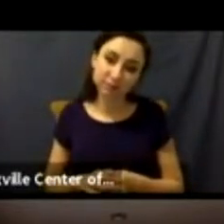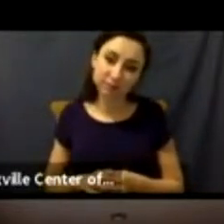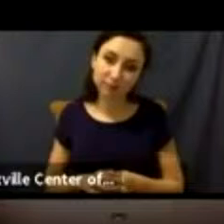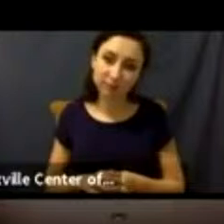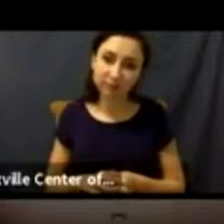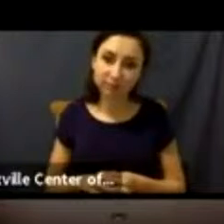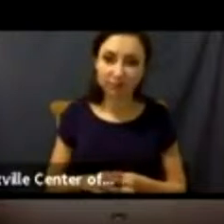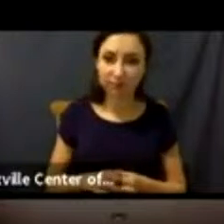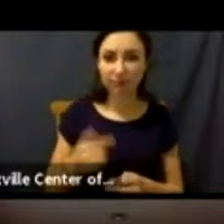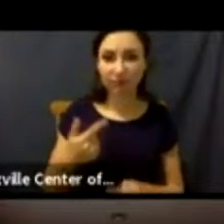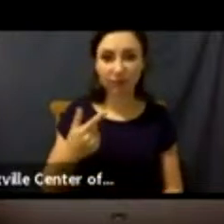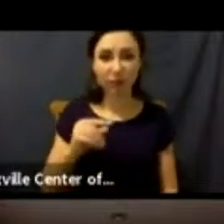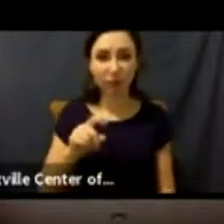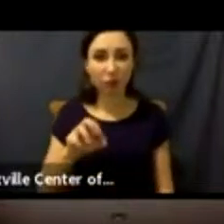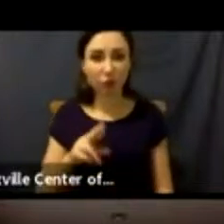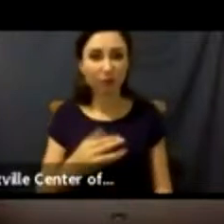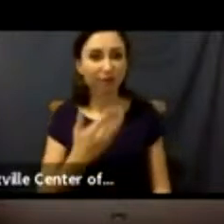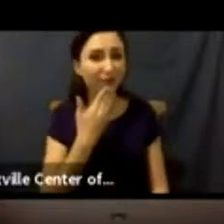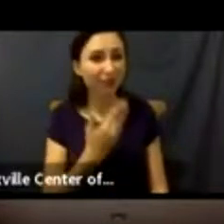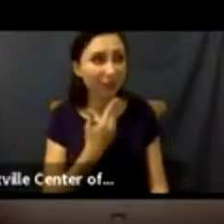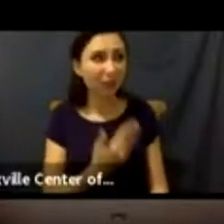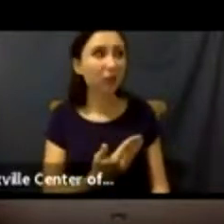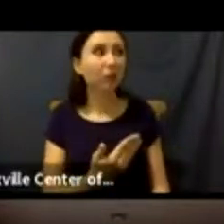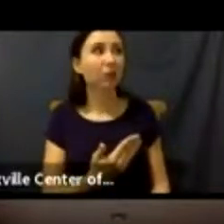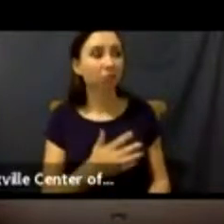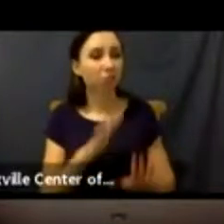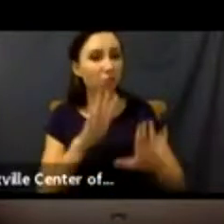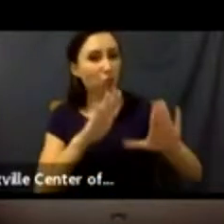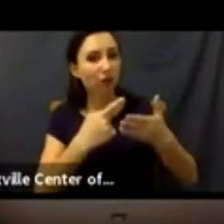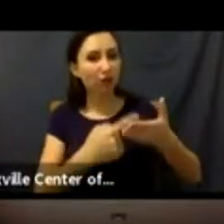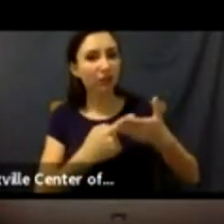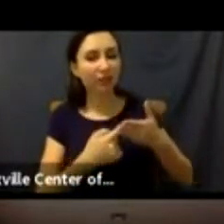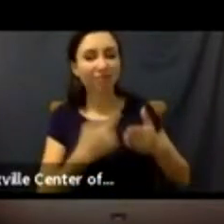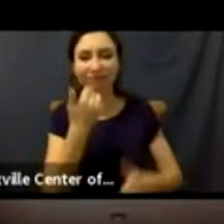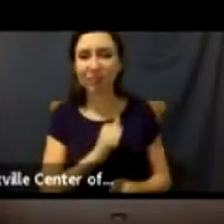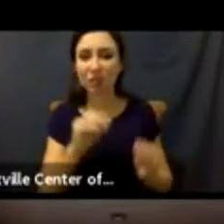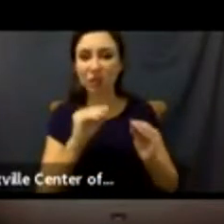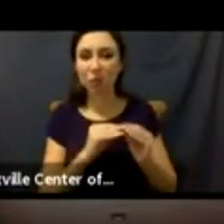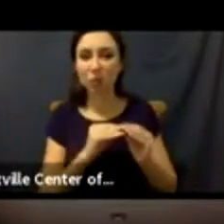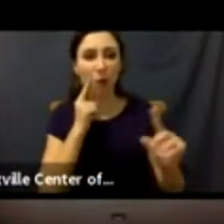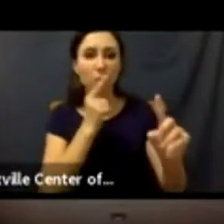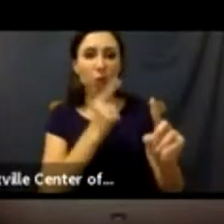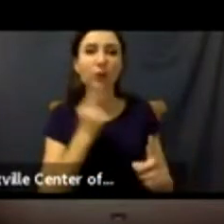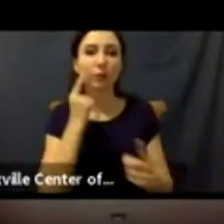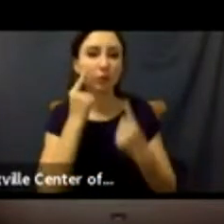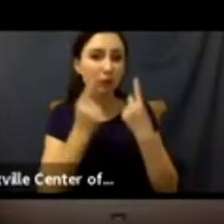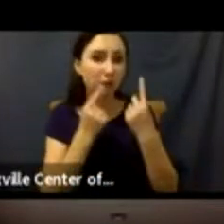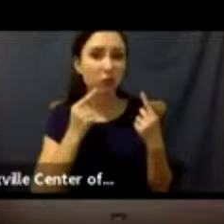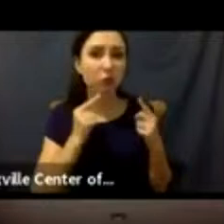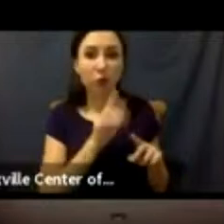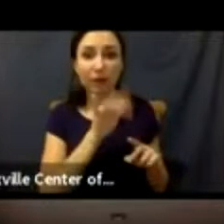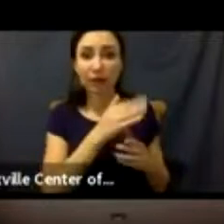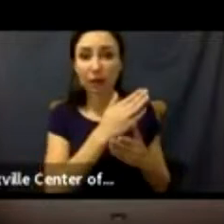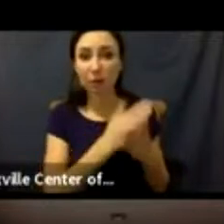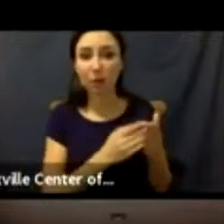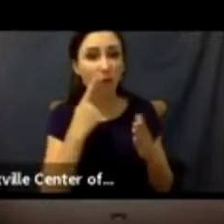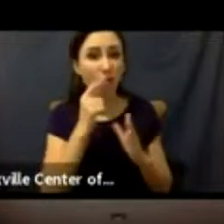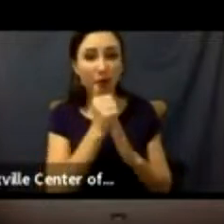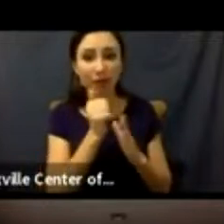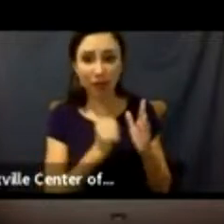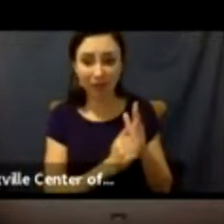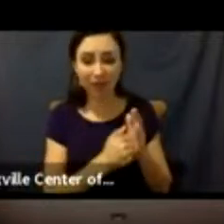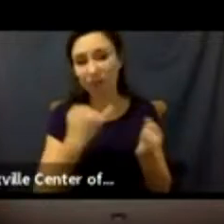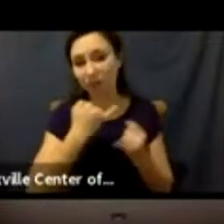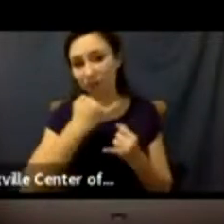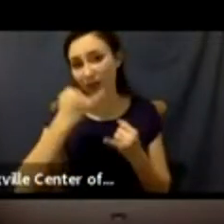Thanks for a really good discussion on that. Any more points to consider in this section of the agenda, which is